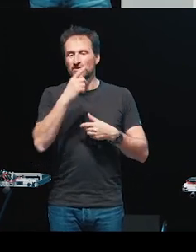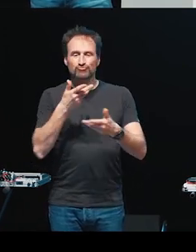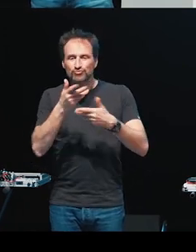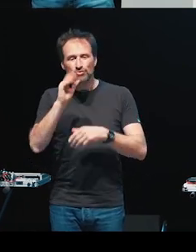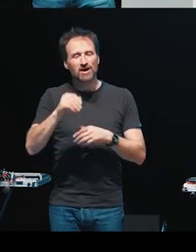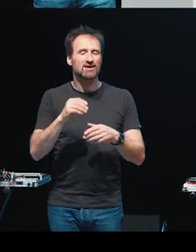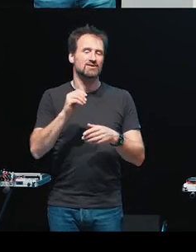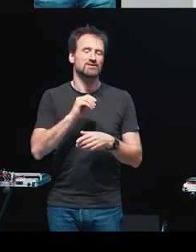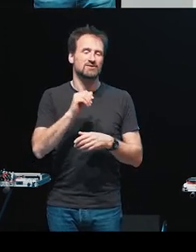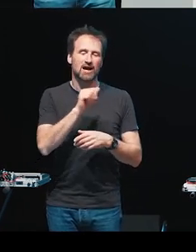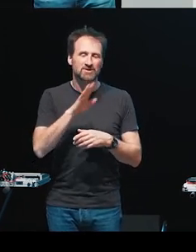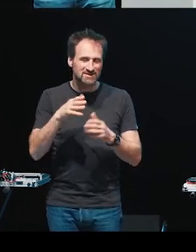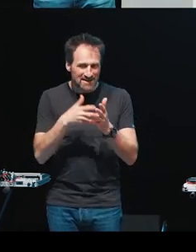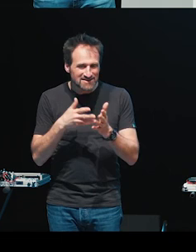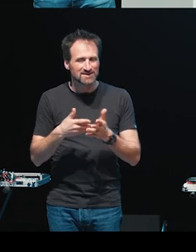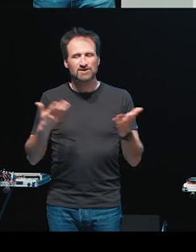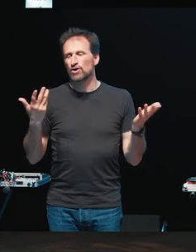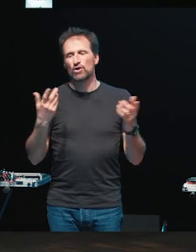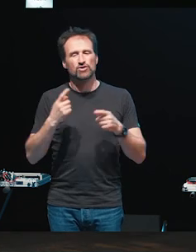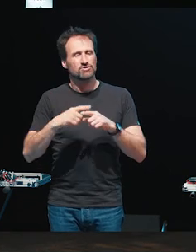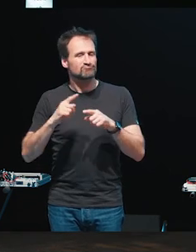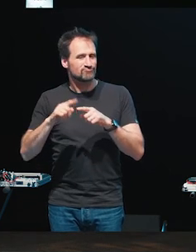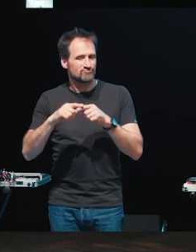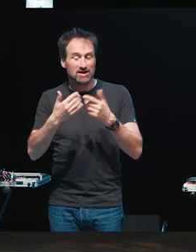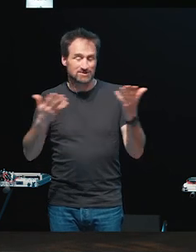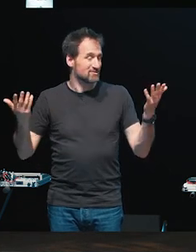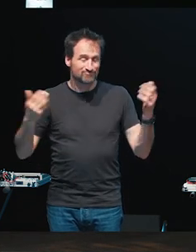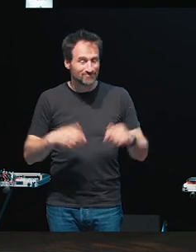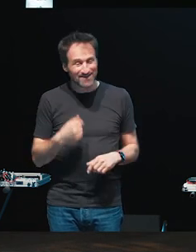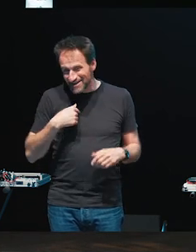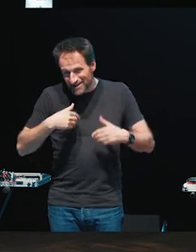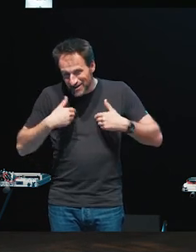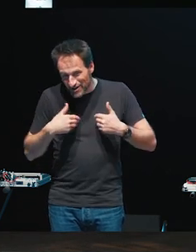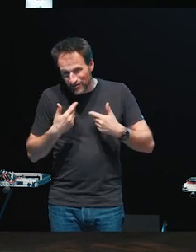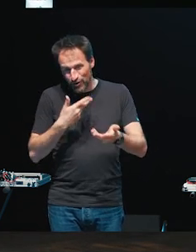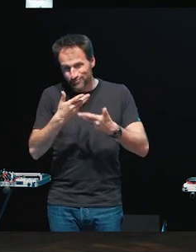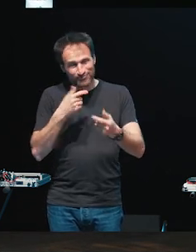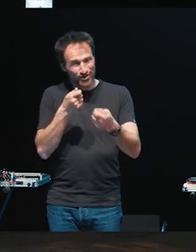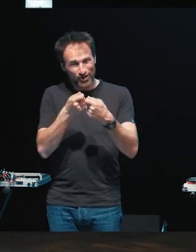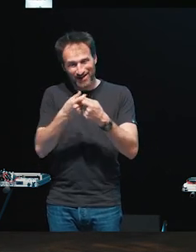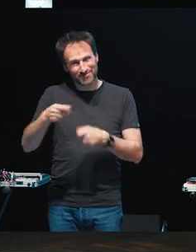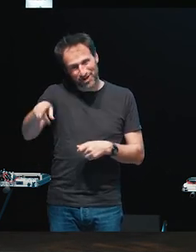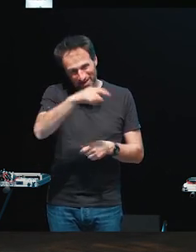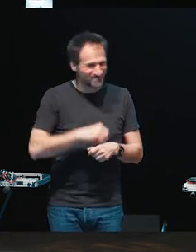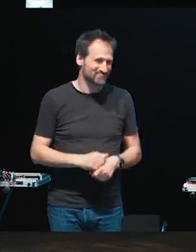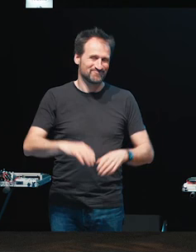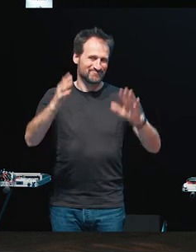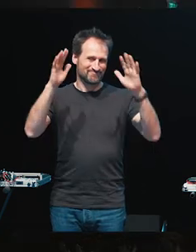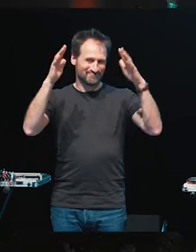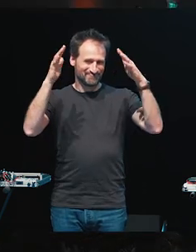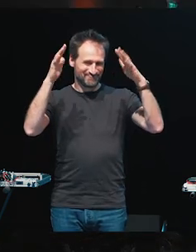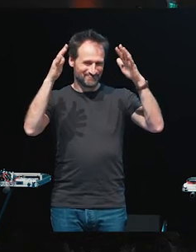animations. That's my interest as well. So yeah, feel free to get in touch with me. Thank you.